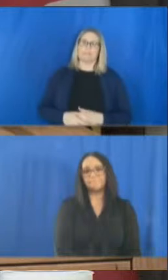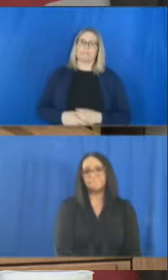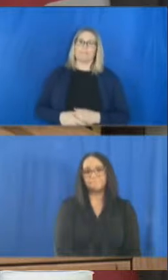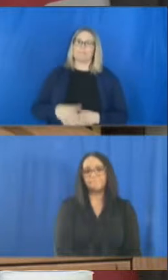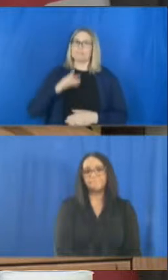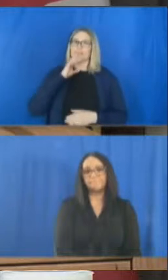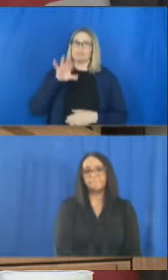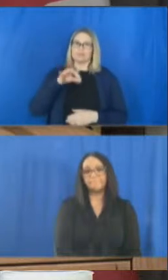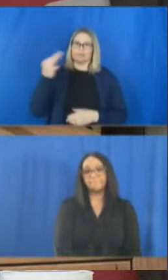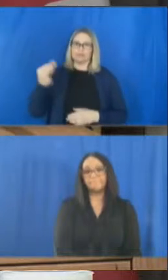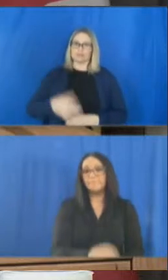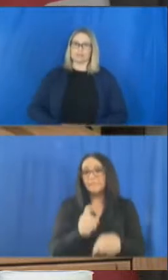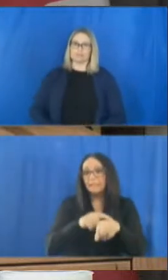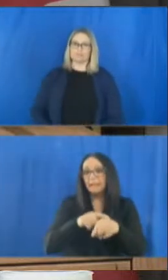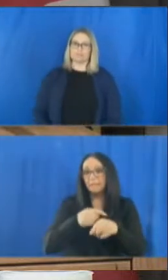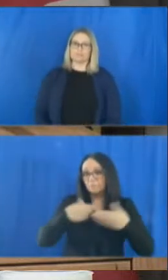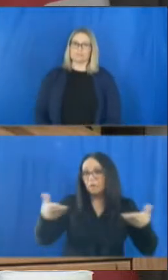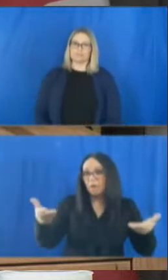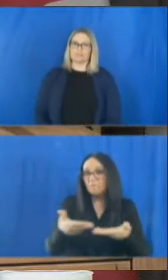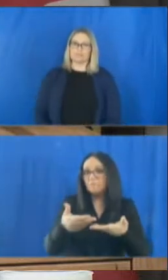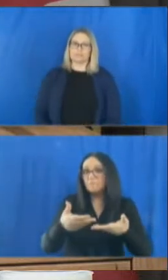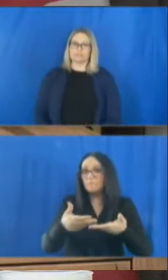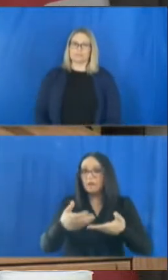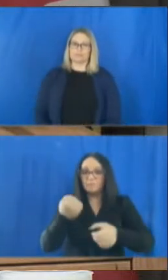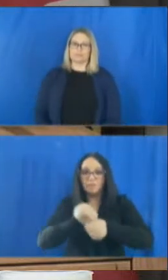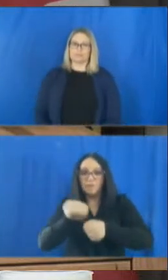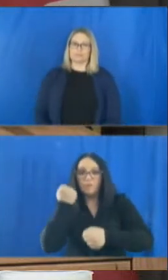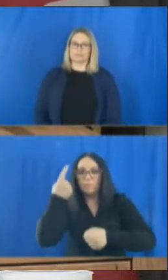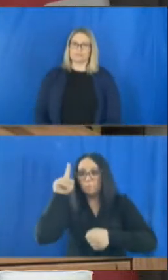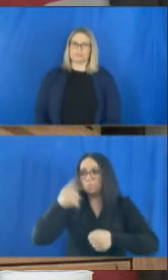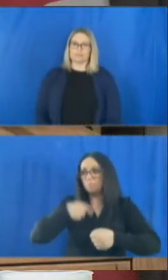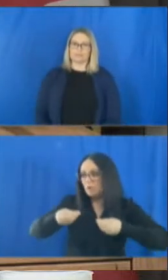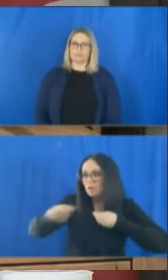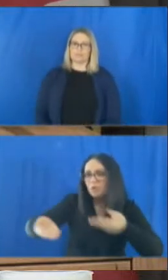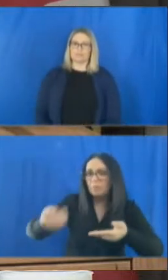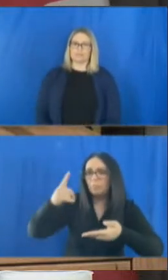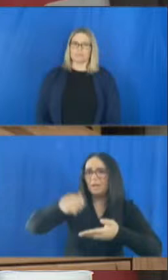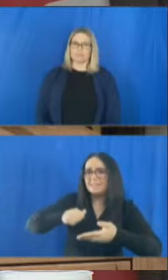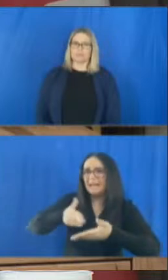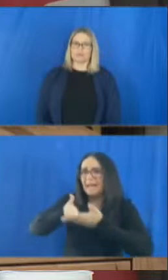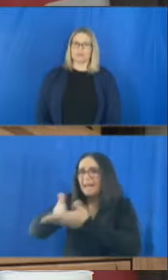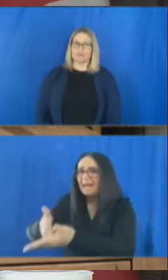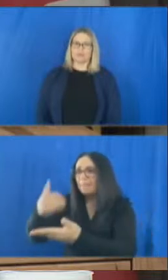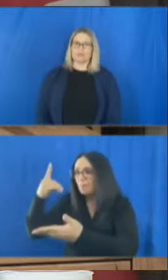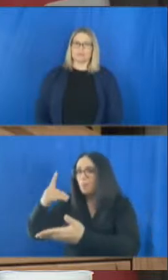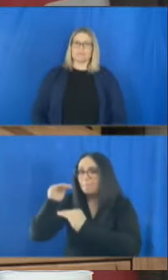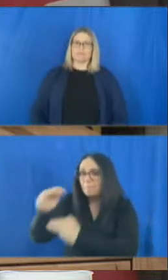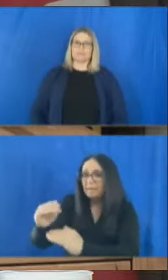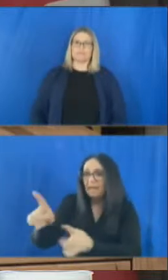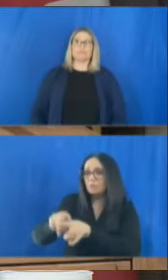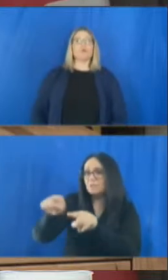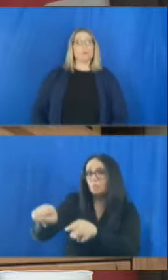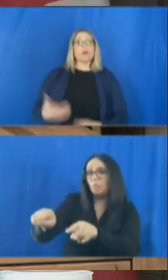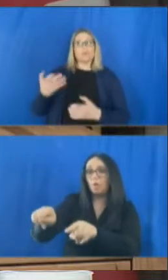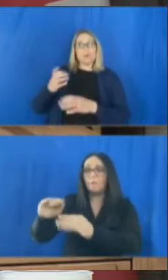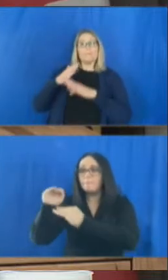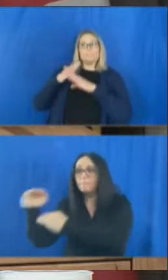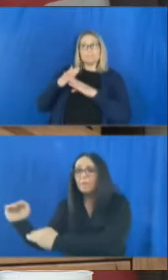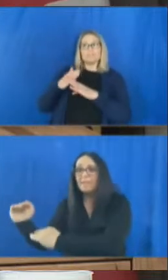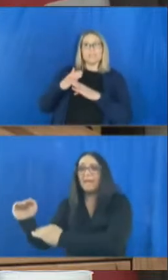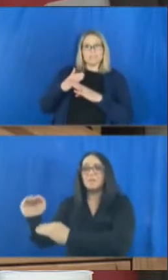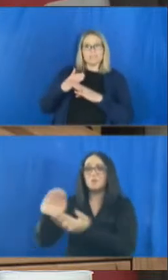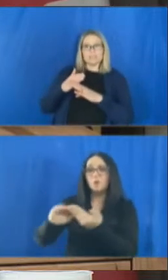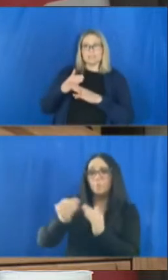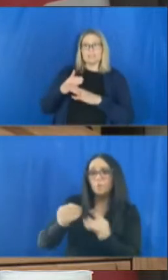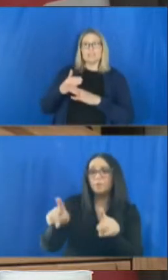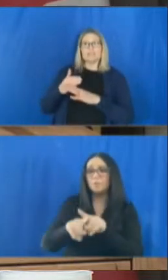vous contribuez à améliorer la situation. Tout le monde, à quelque exception, a